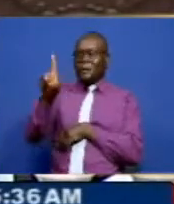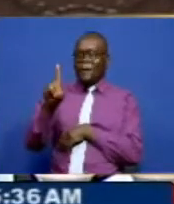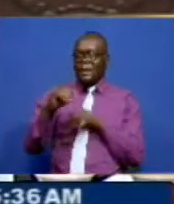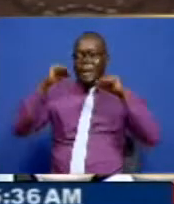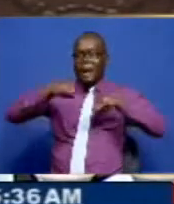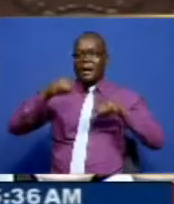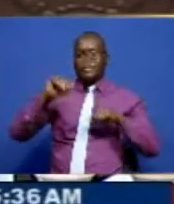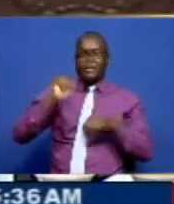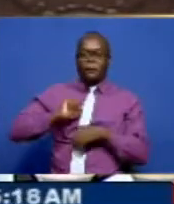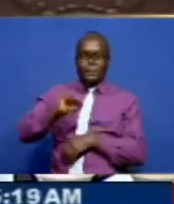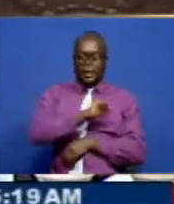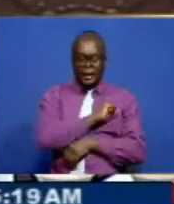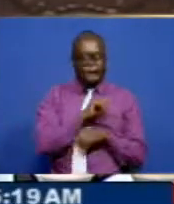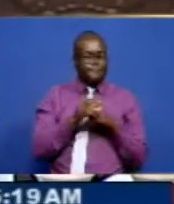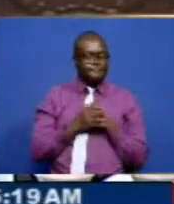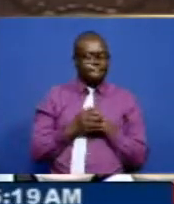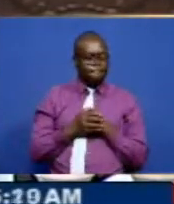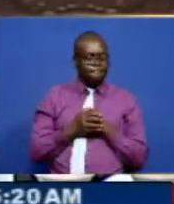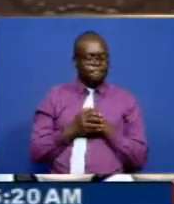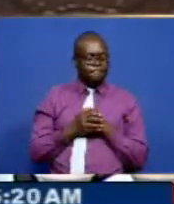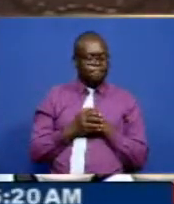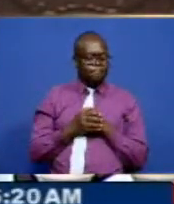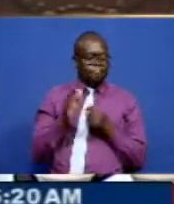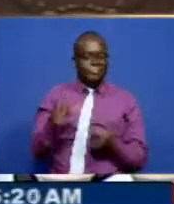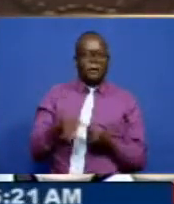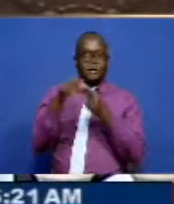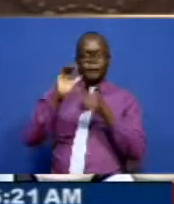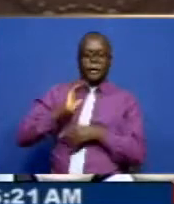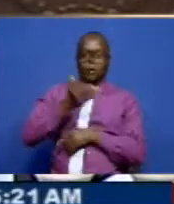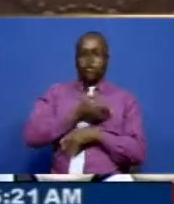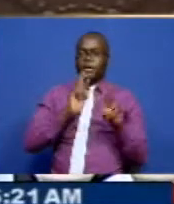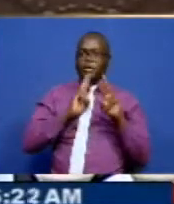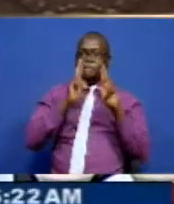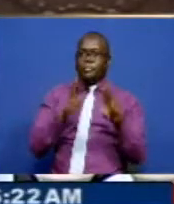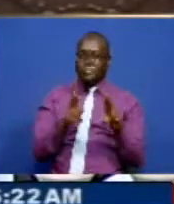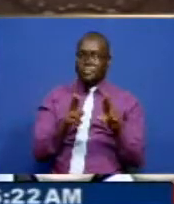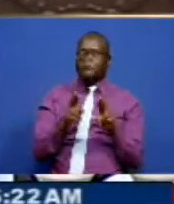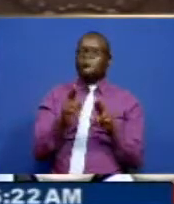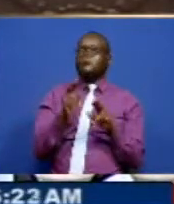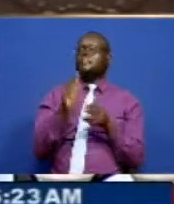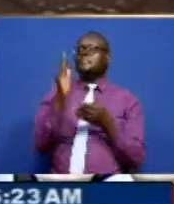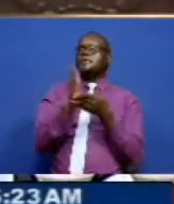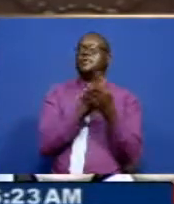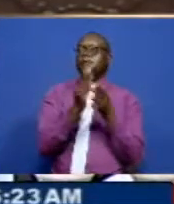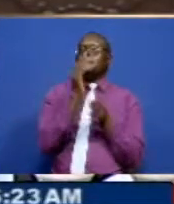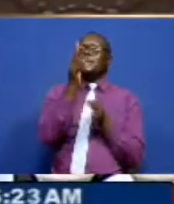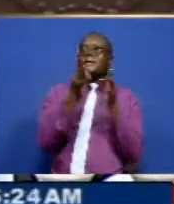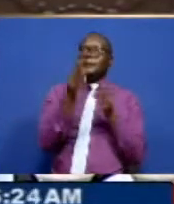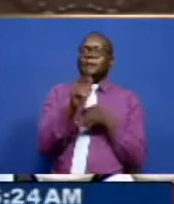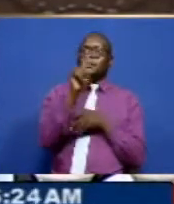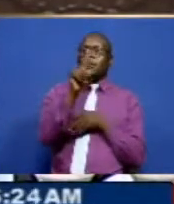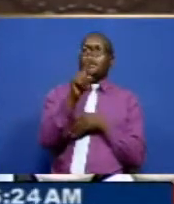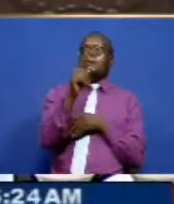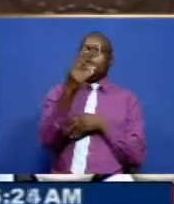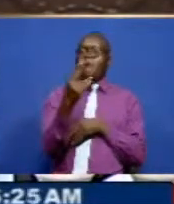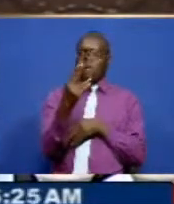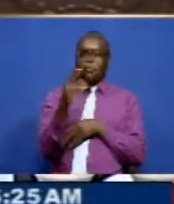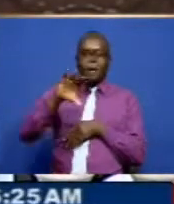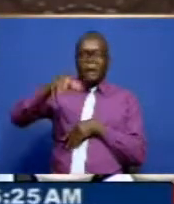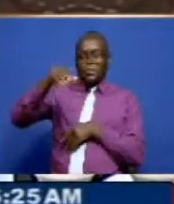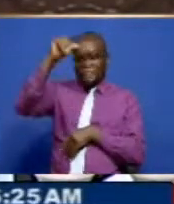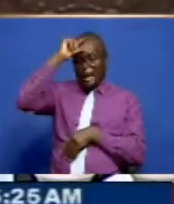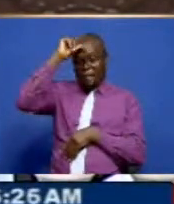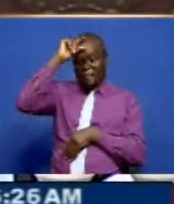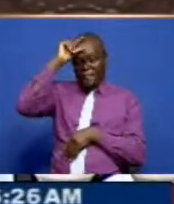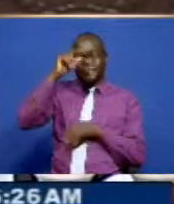of the Senate. The Special Committee is provided for under Section 33, subsection 4 of the County Government